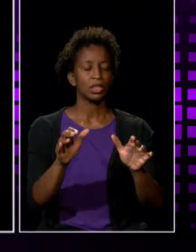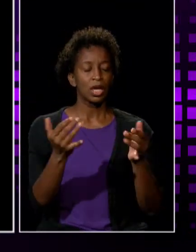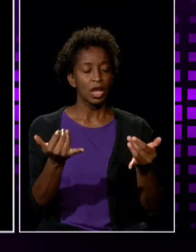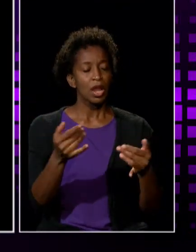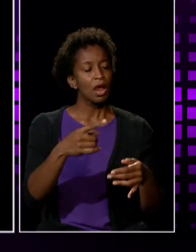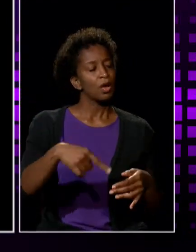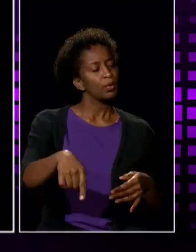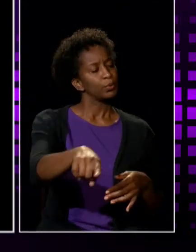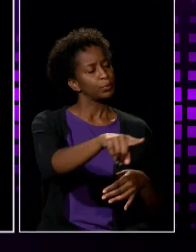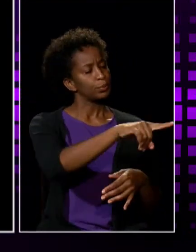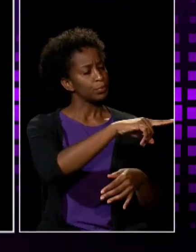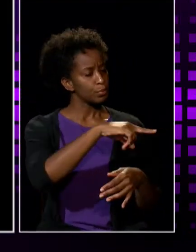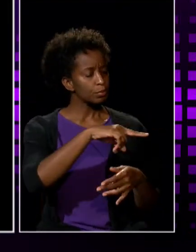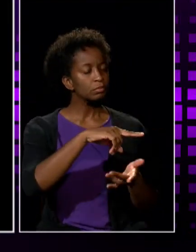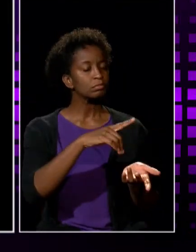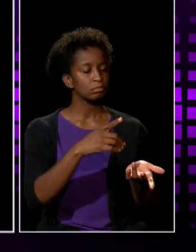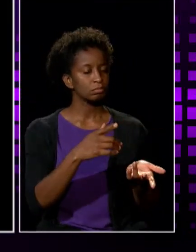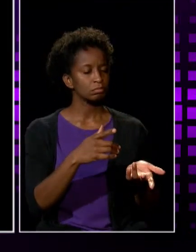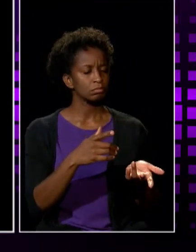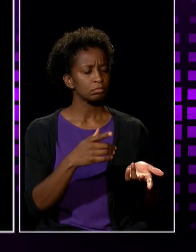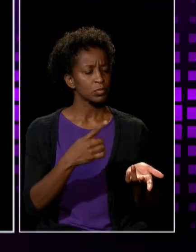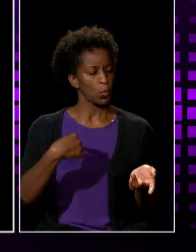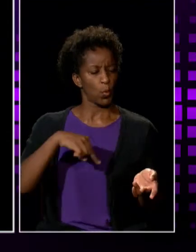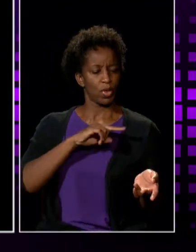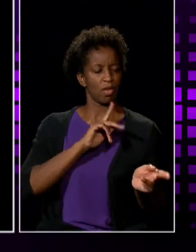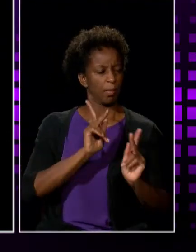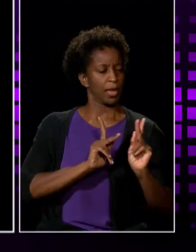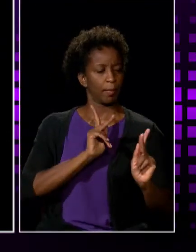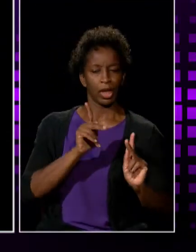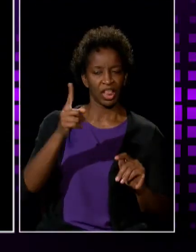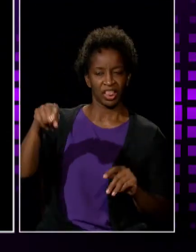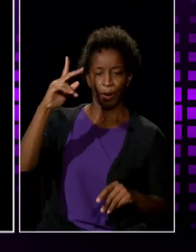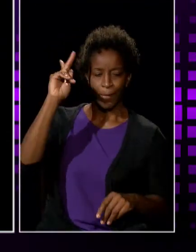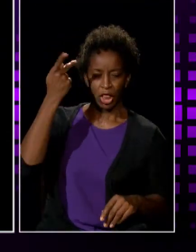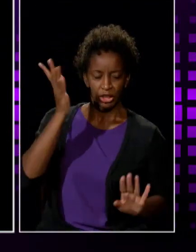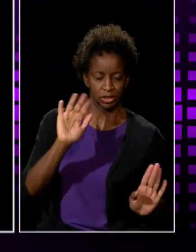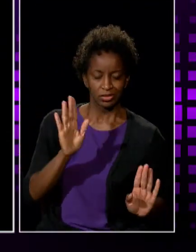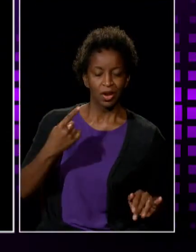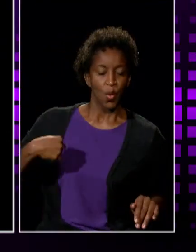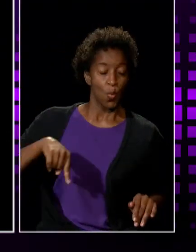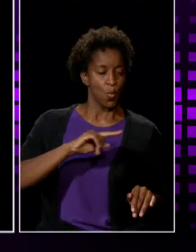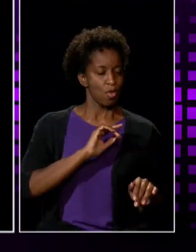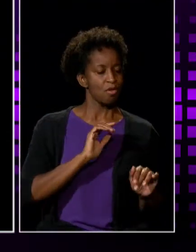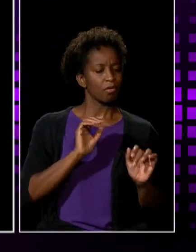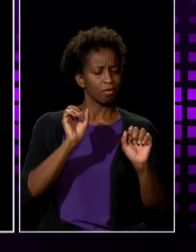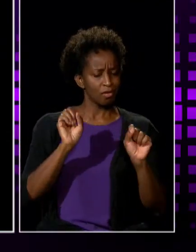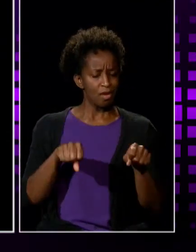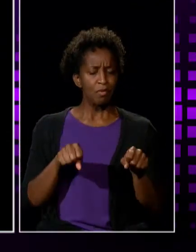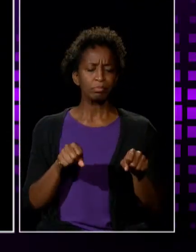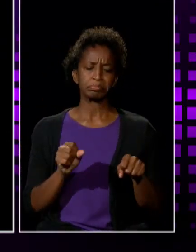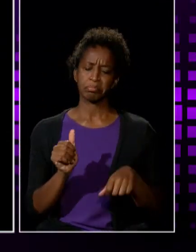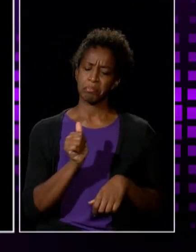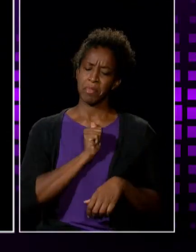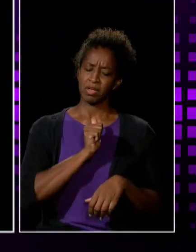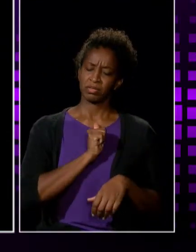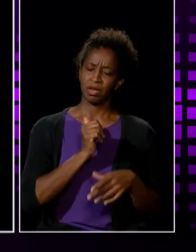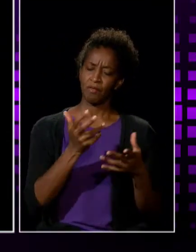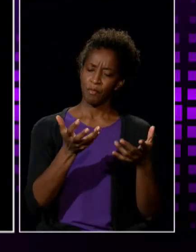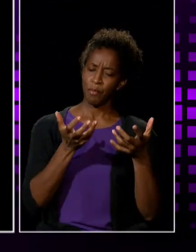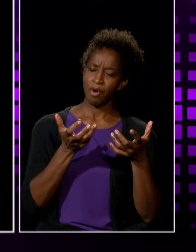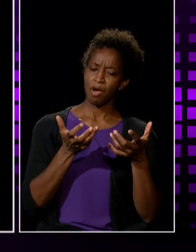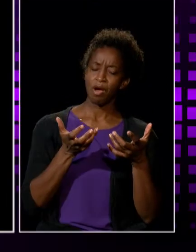into your own hands and make things happen for yourself in that